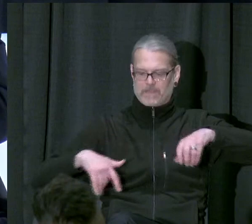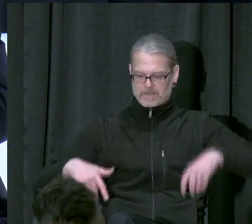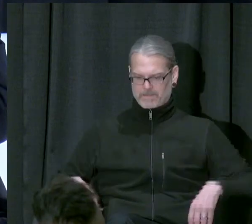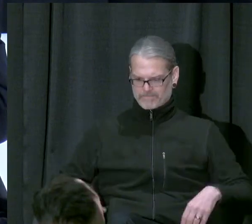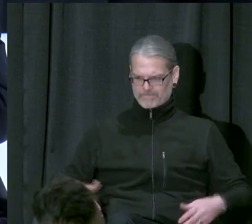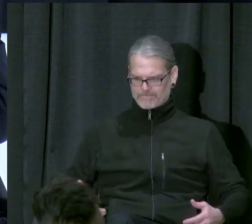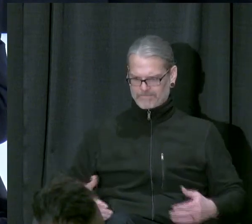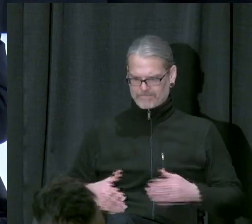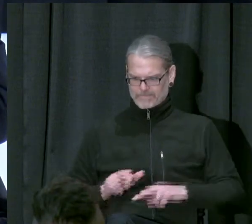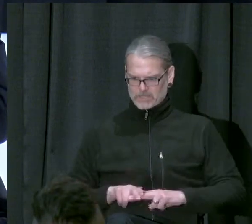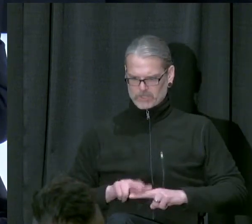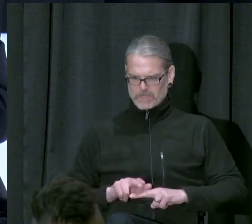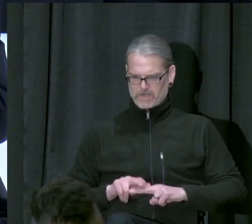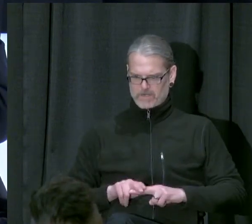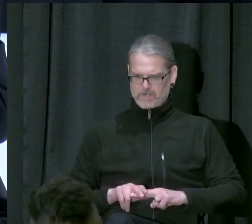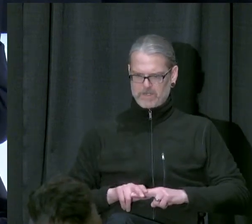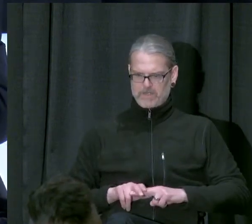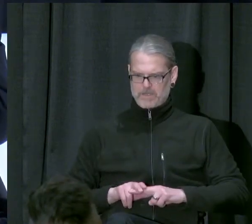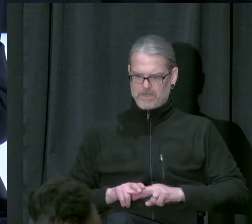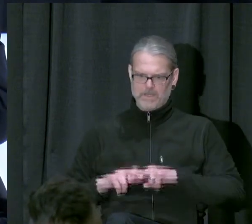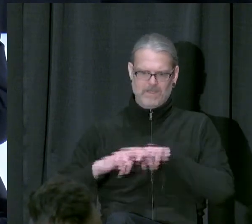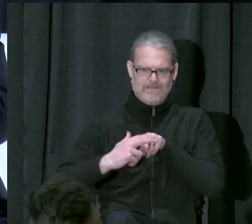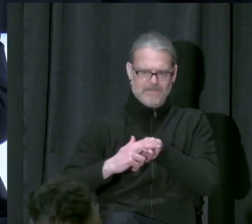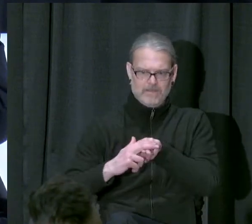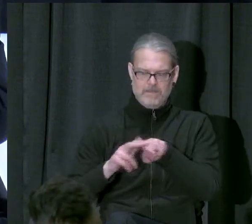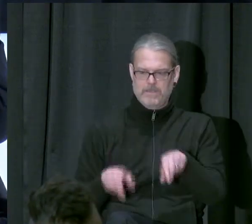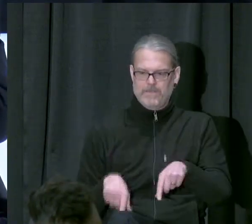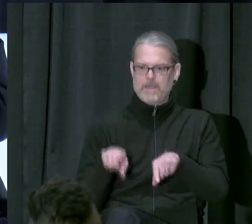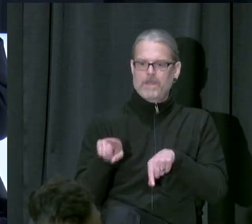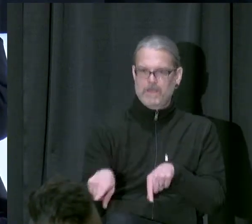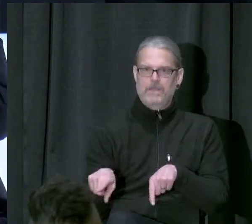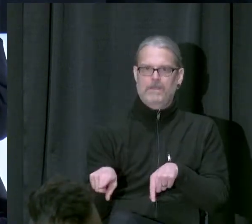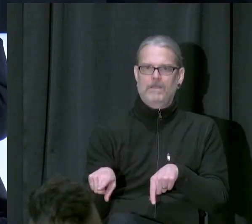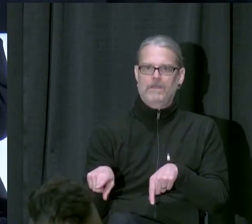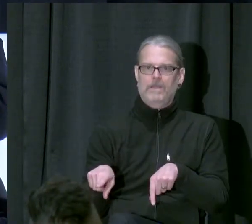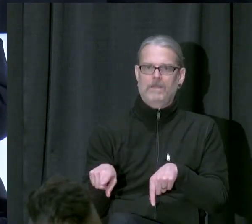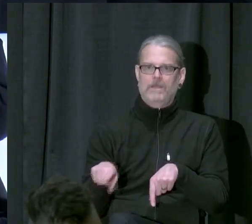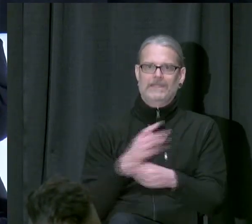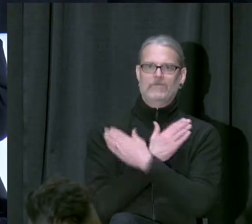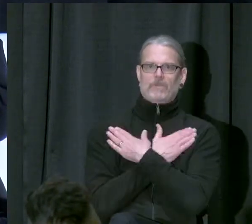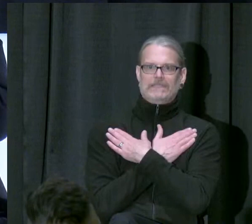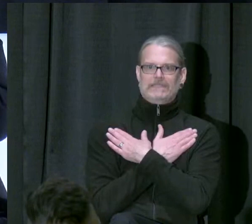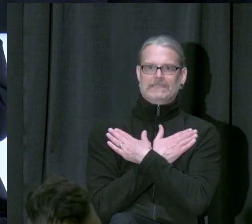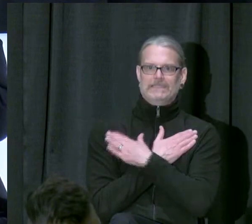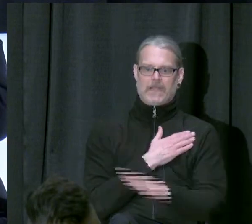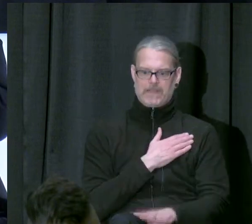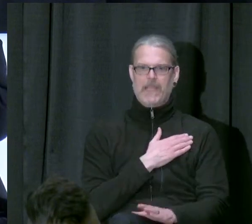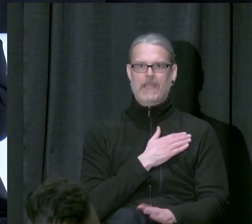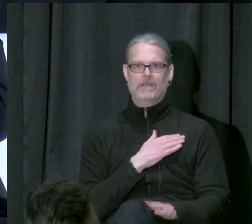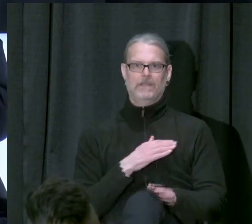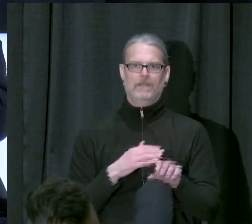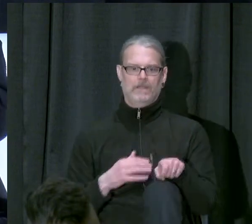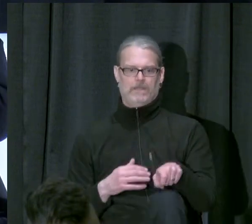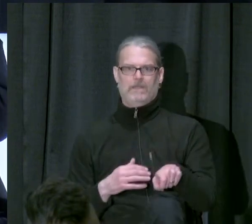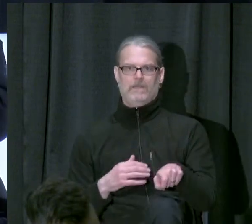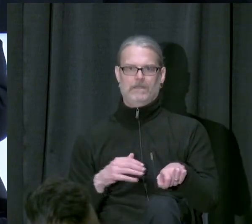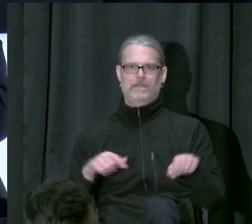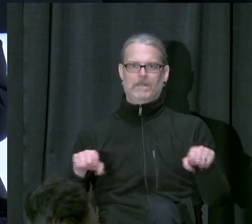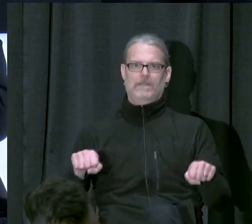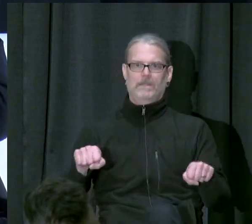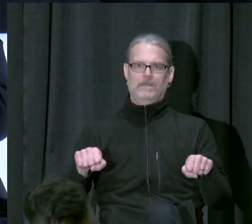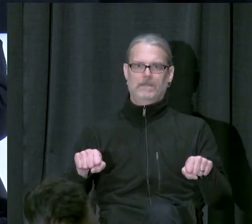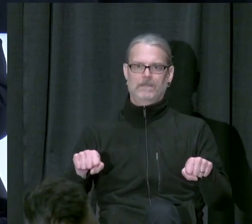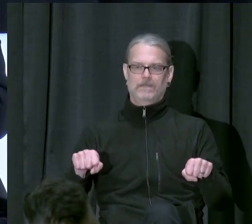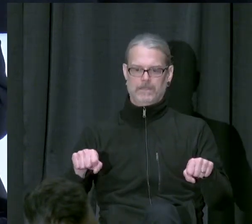also left a spot for either putting her, she had a small daughter at the time, she could ride in the chair side, or they could put